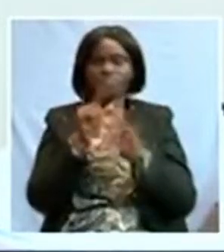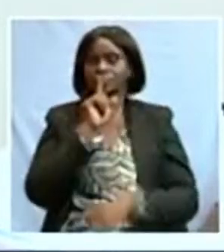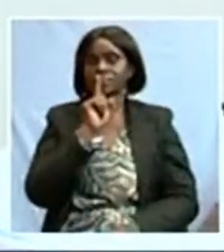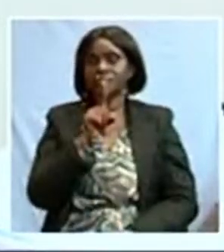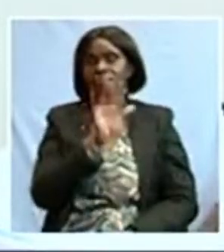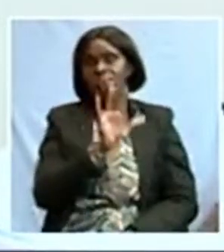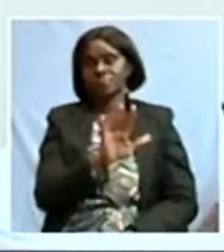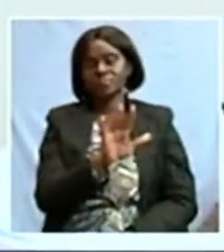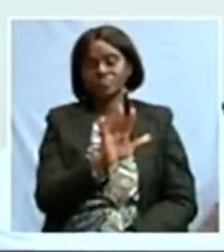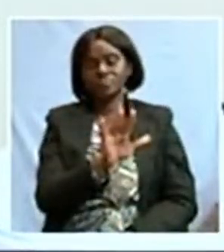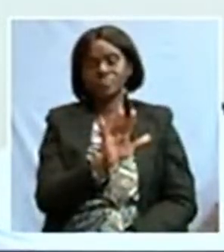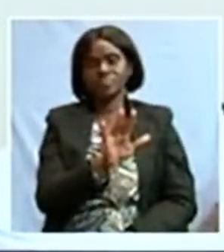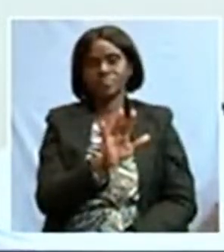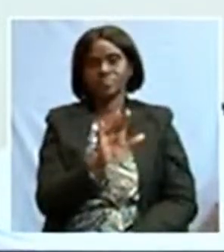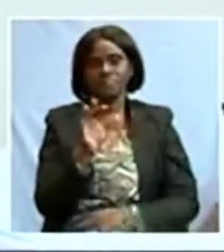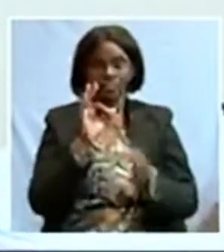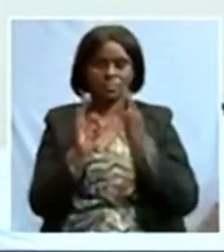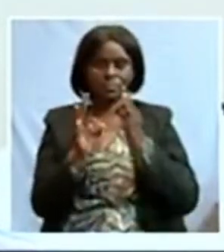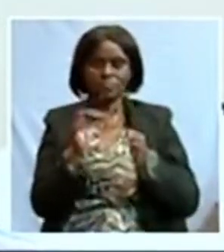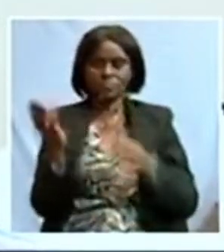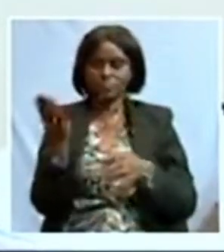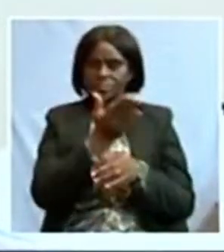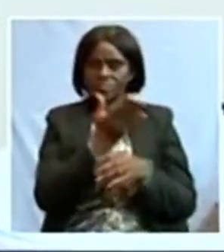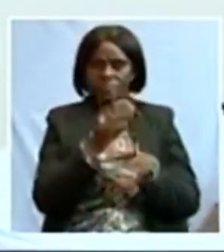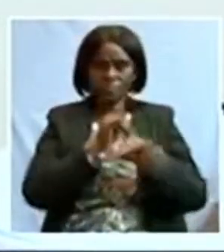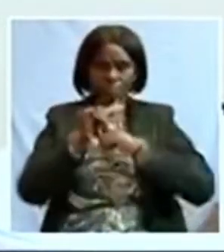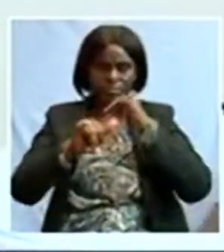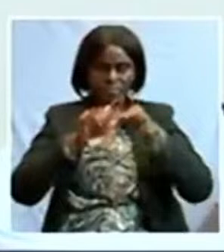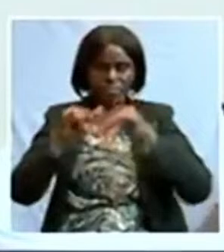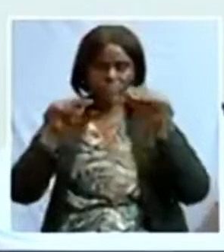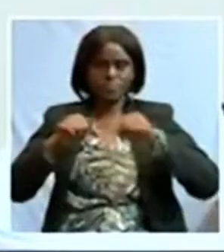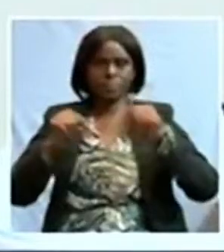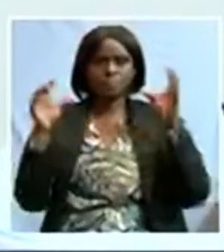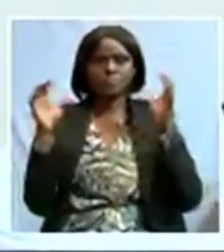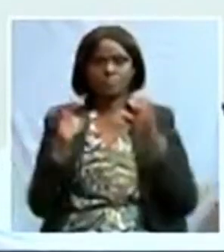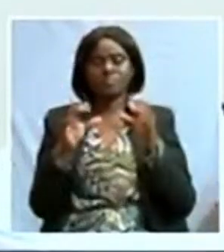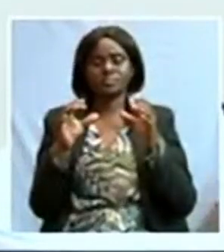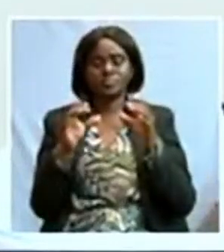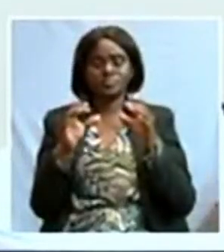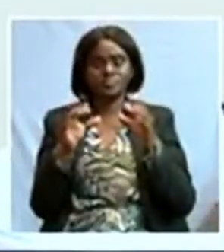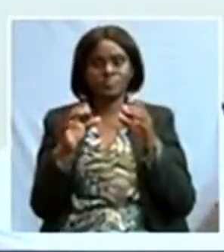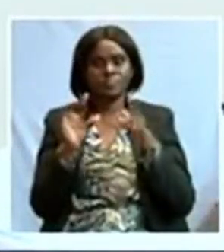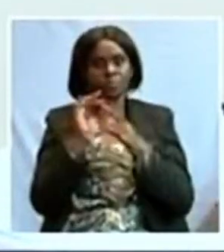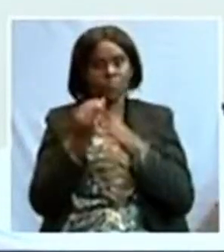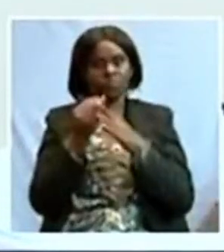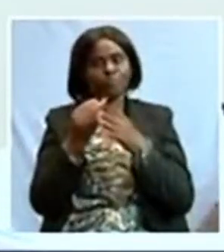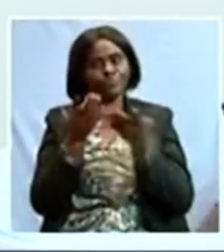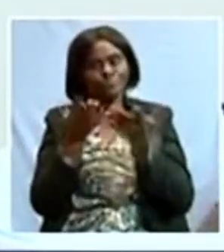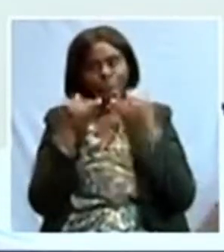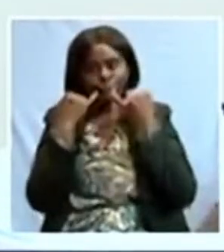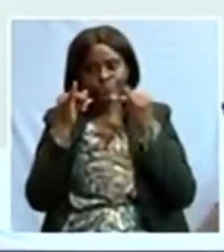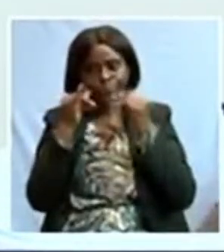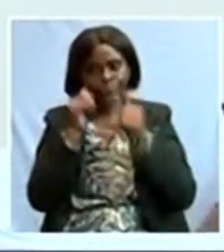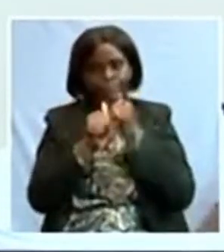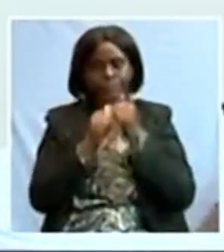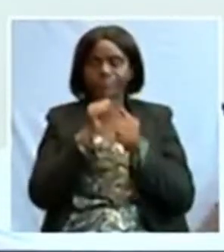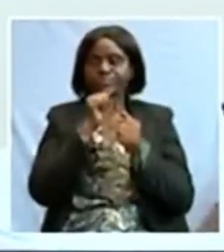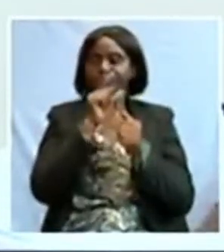factual. Should you mislead the committee or give information that is